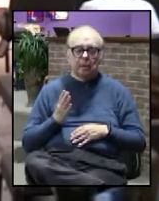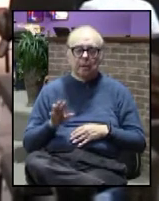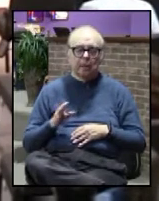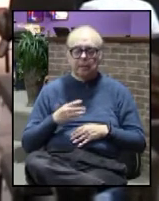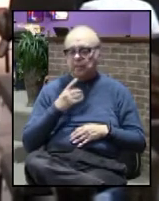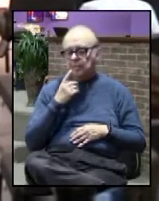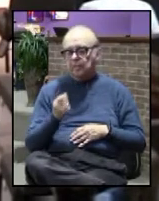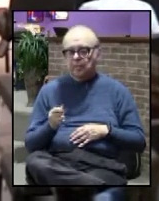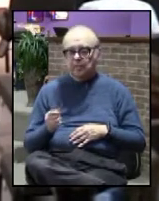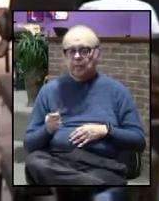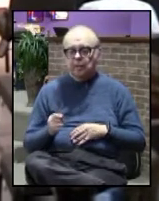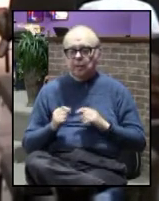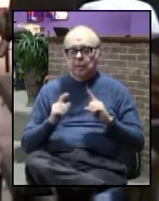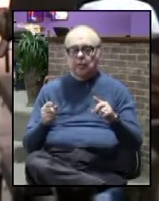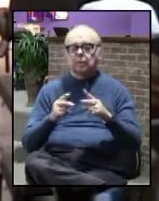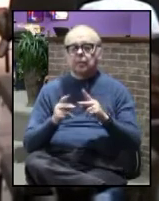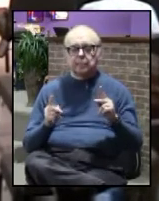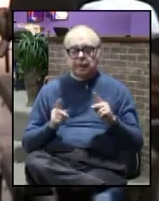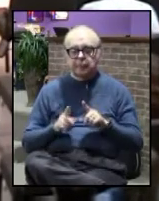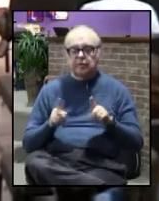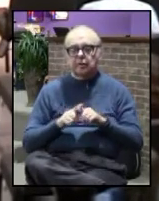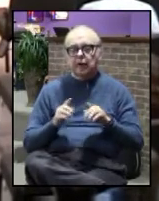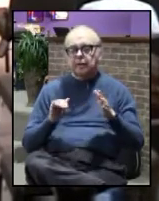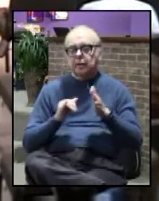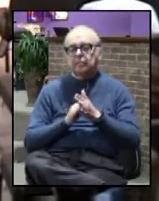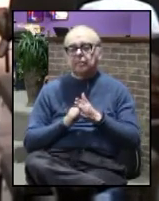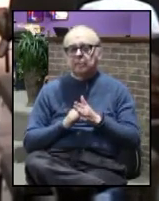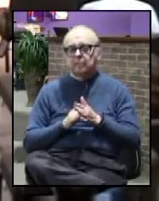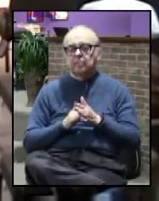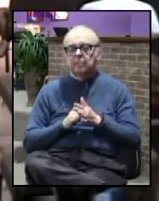ever dreamed that I could go into places like this.